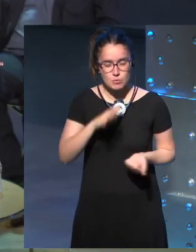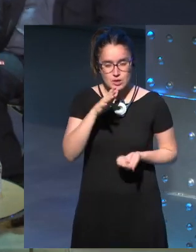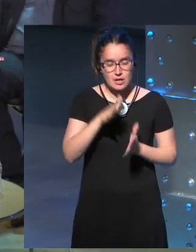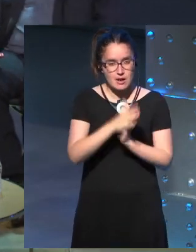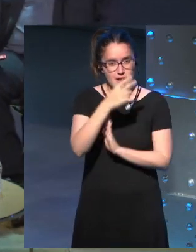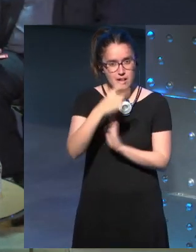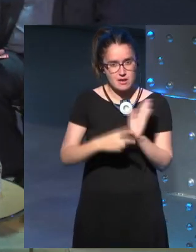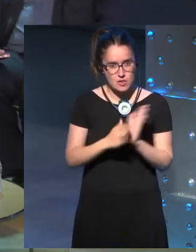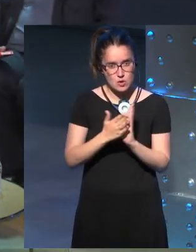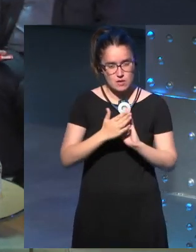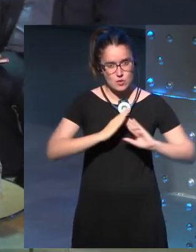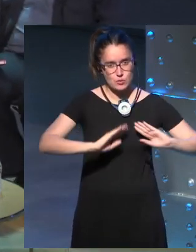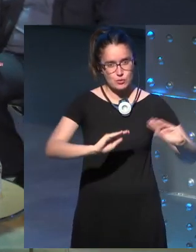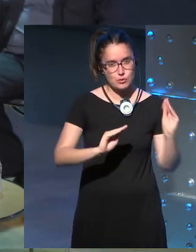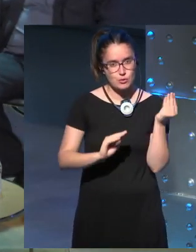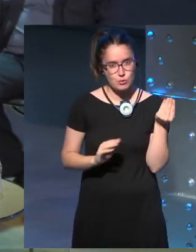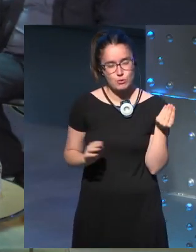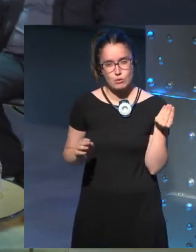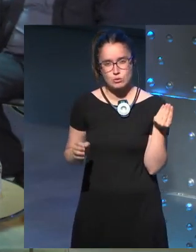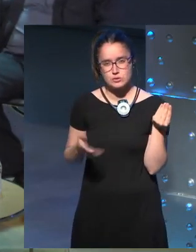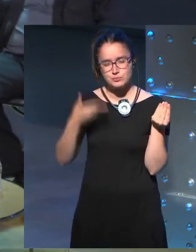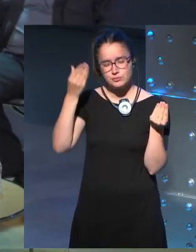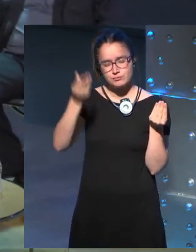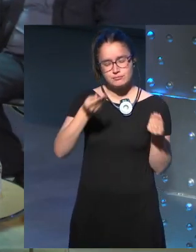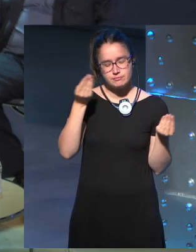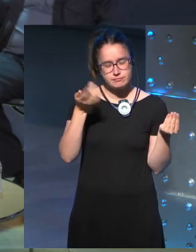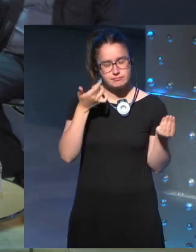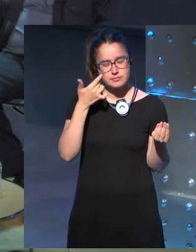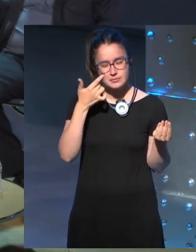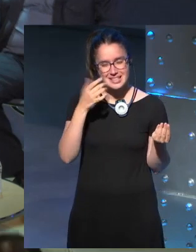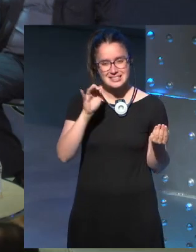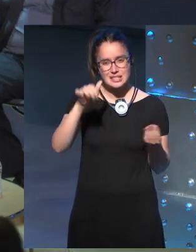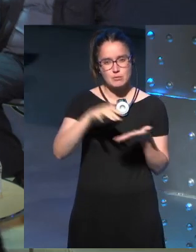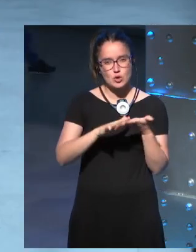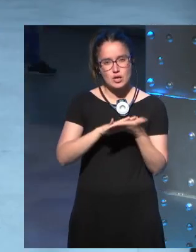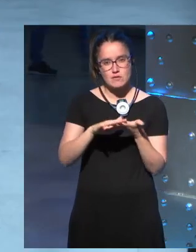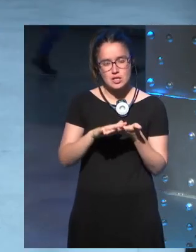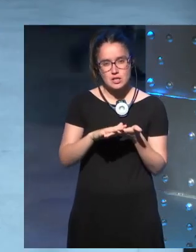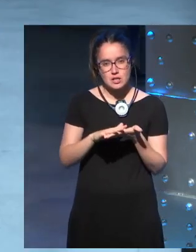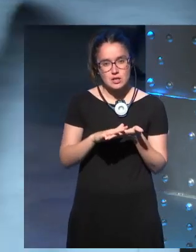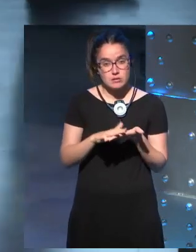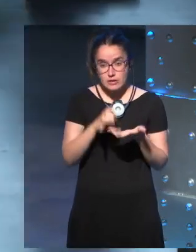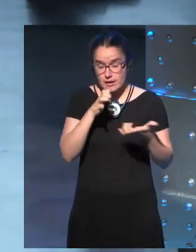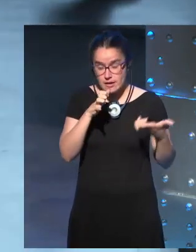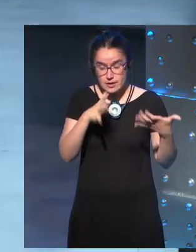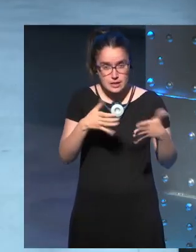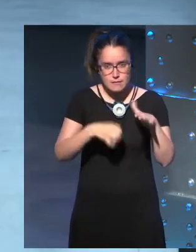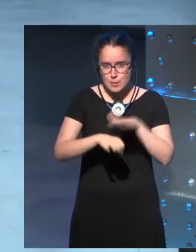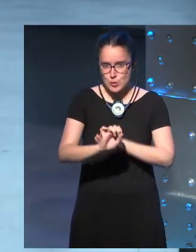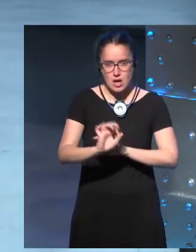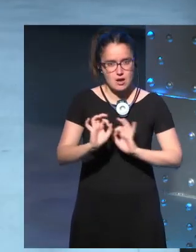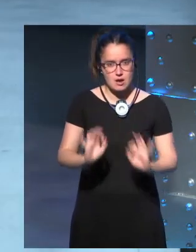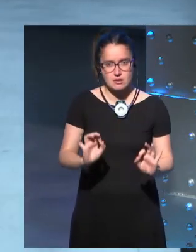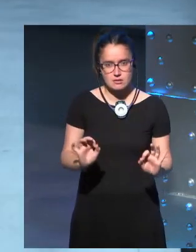start, because reading your book, I thought, Simon says